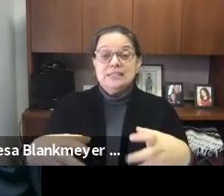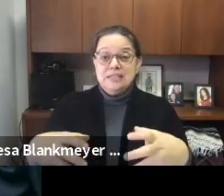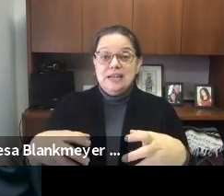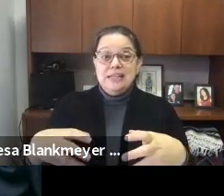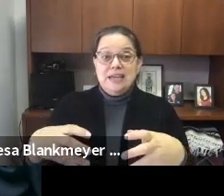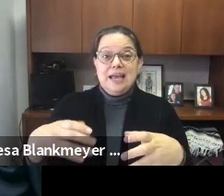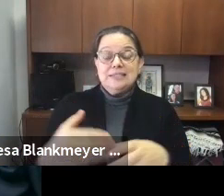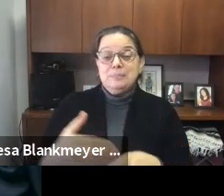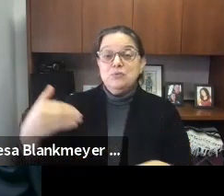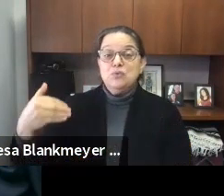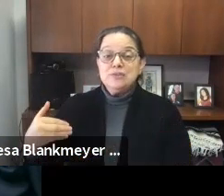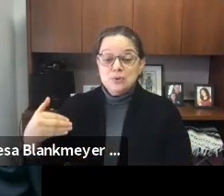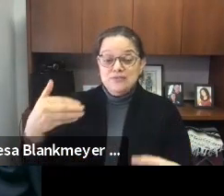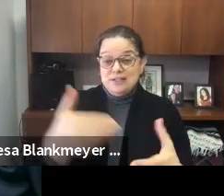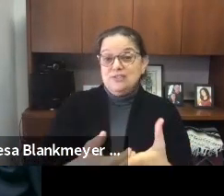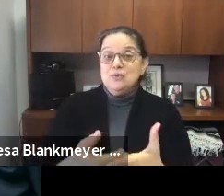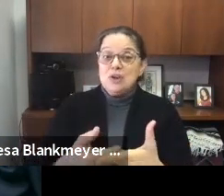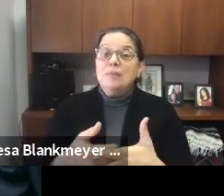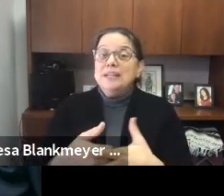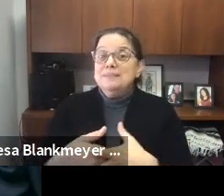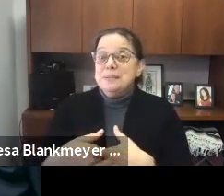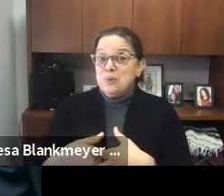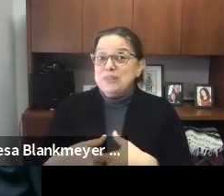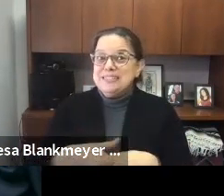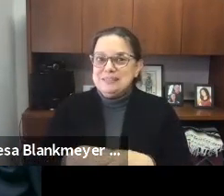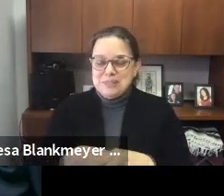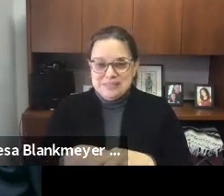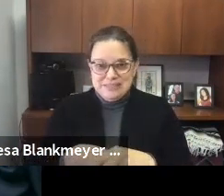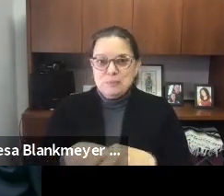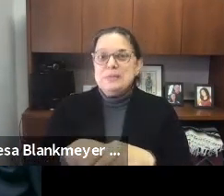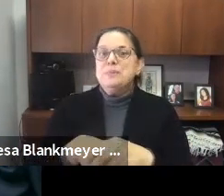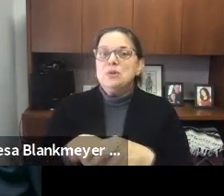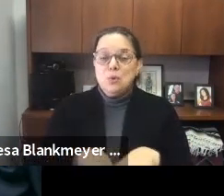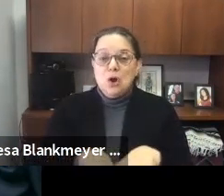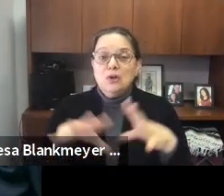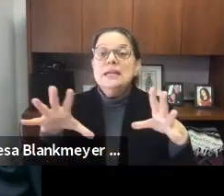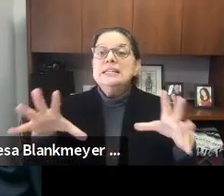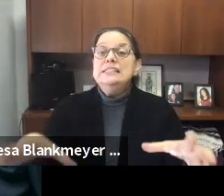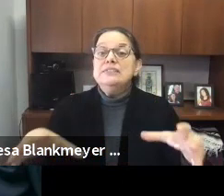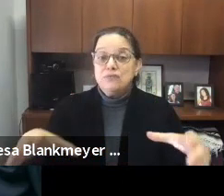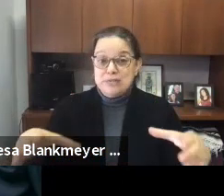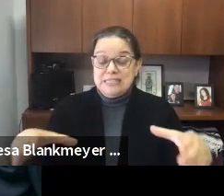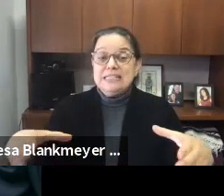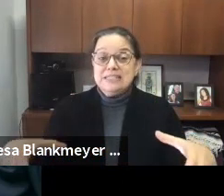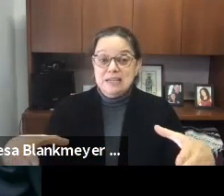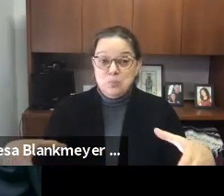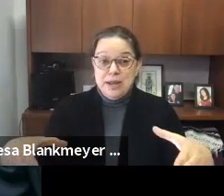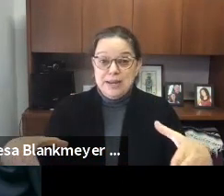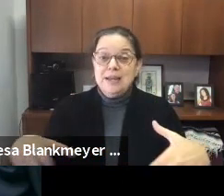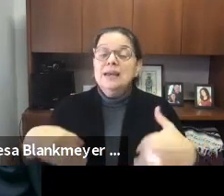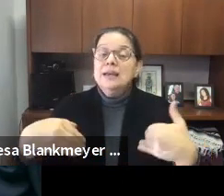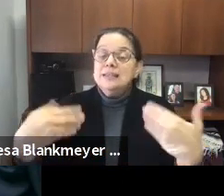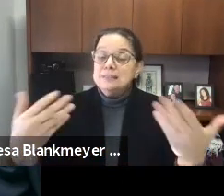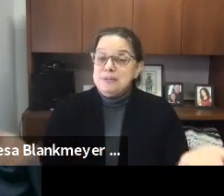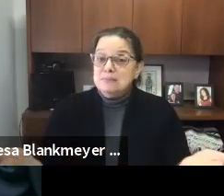in a society that has been retrofitted to accommodate people with disabilities or people who are different in some